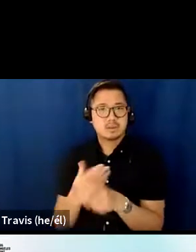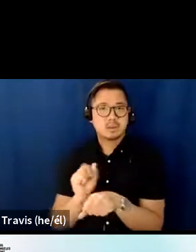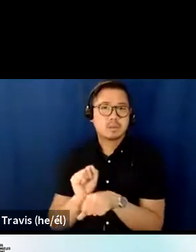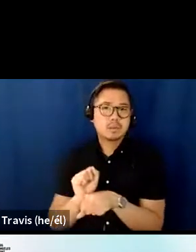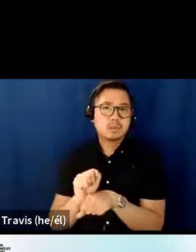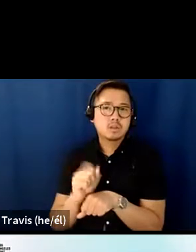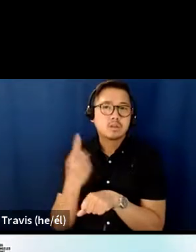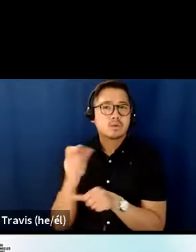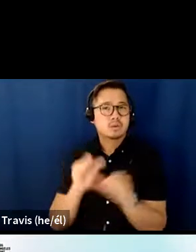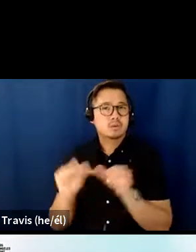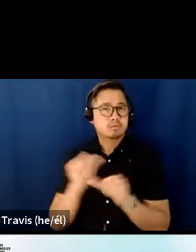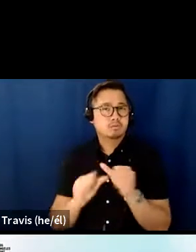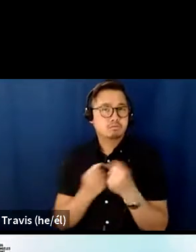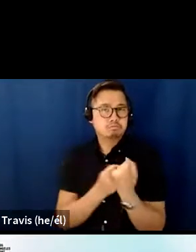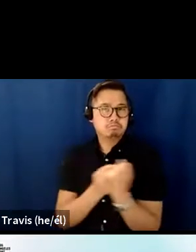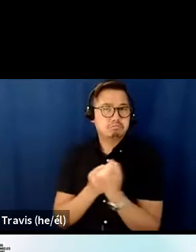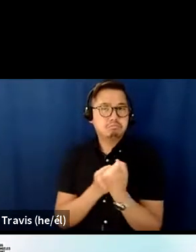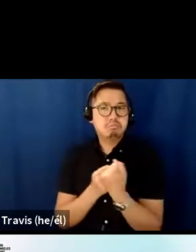each other.